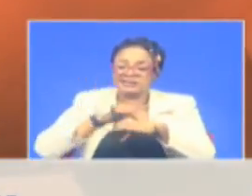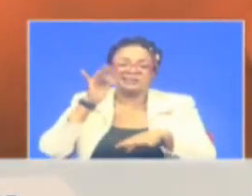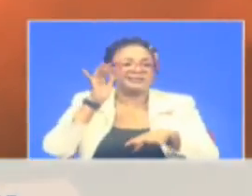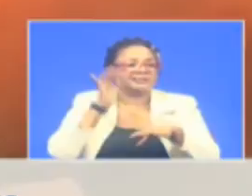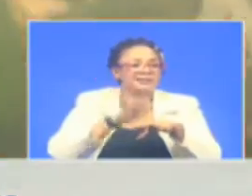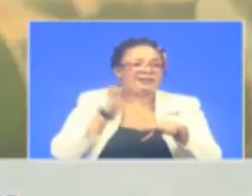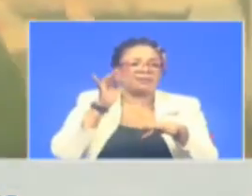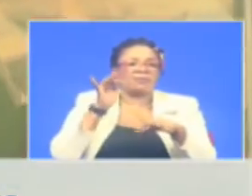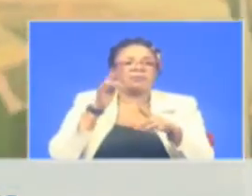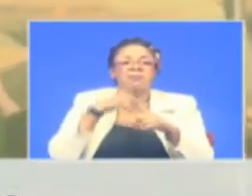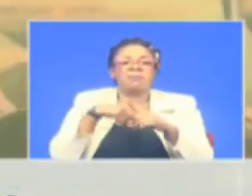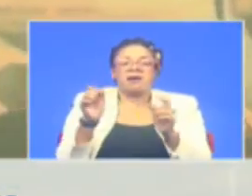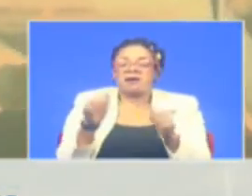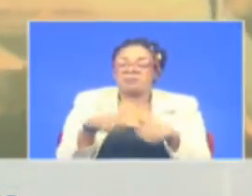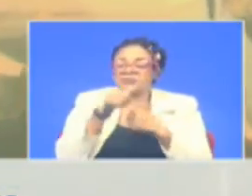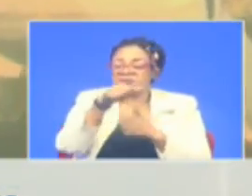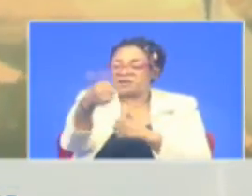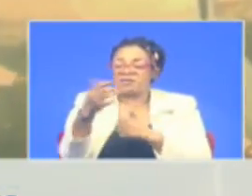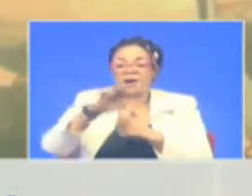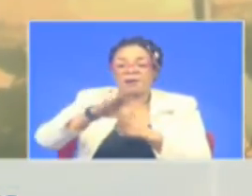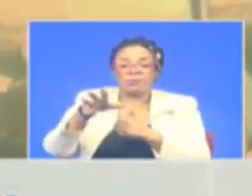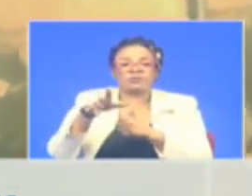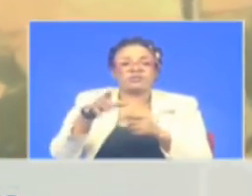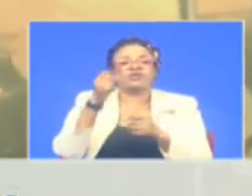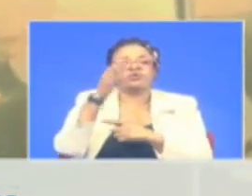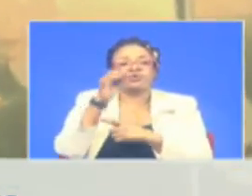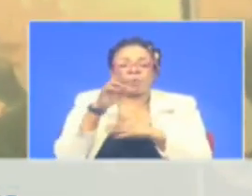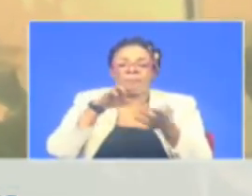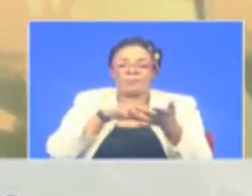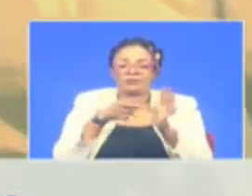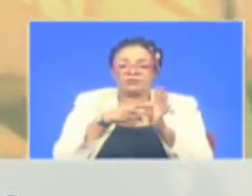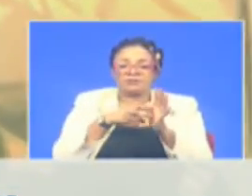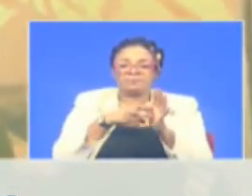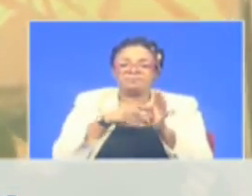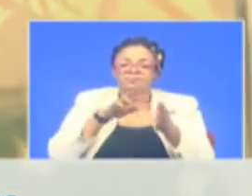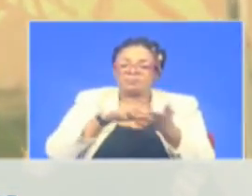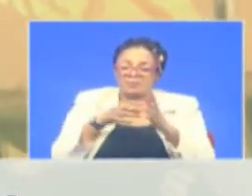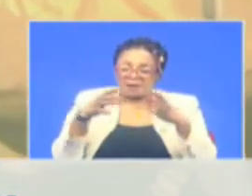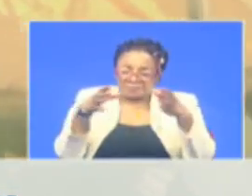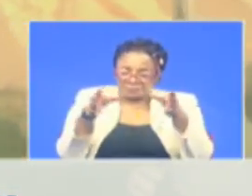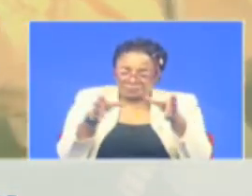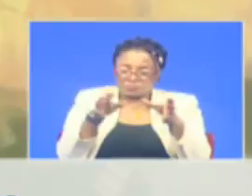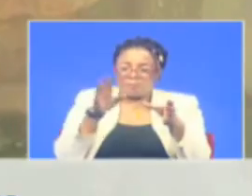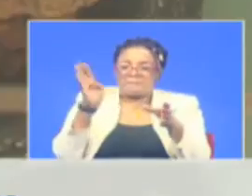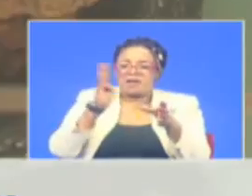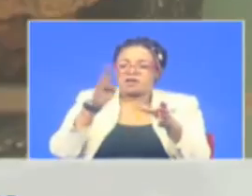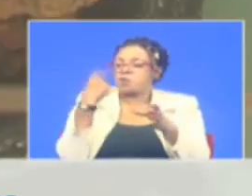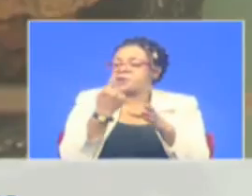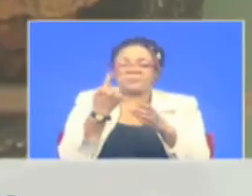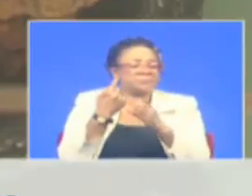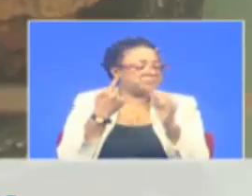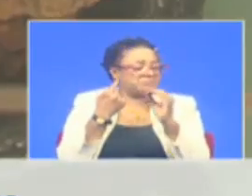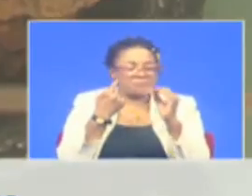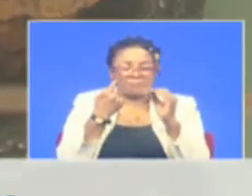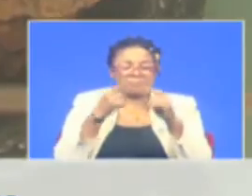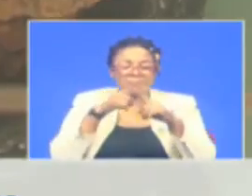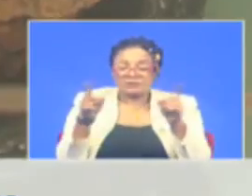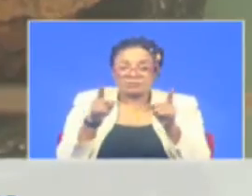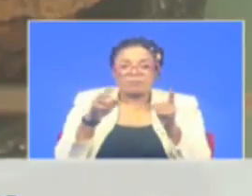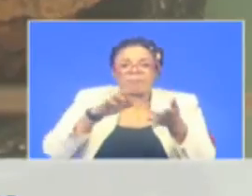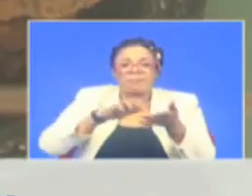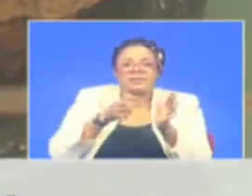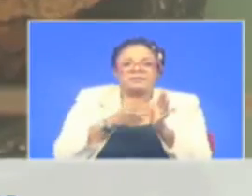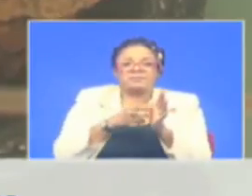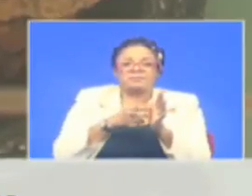attacks happen in other counties, and so the project may not be confined to just Baringo. But it is not just collecting